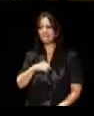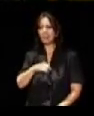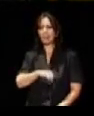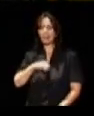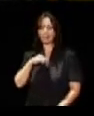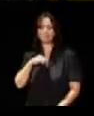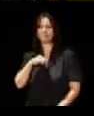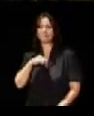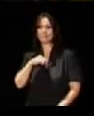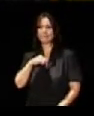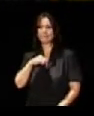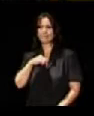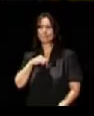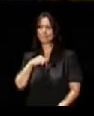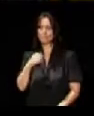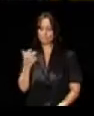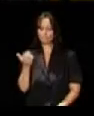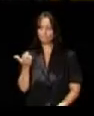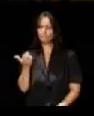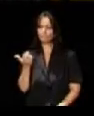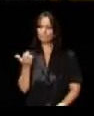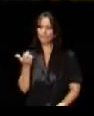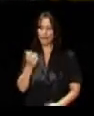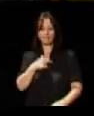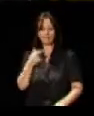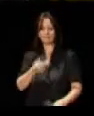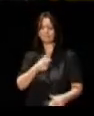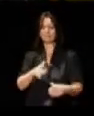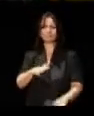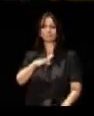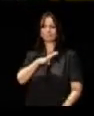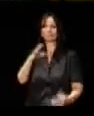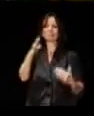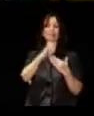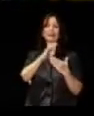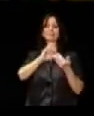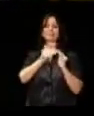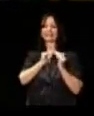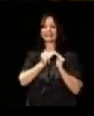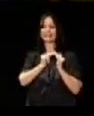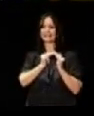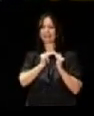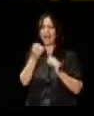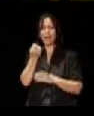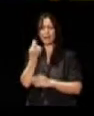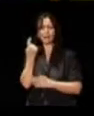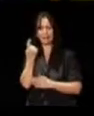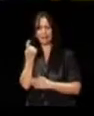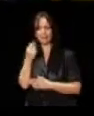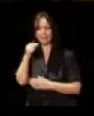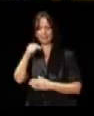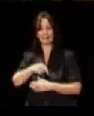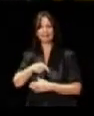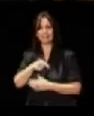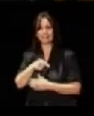many things on behalf of this great city, and I must tell you that this